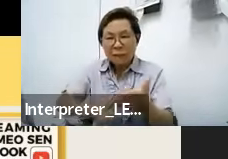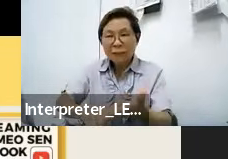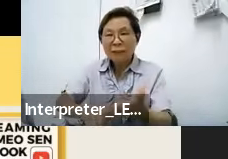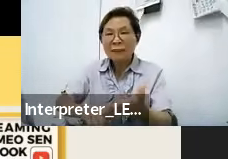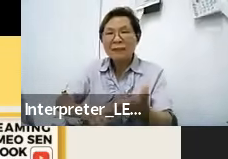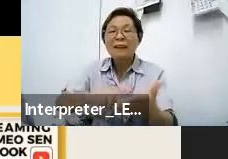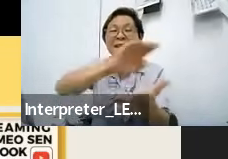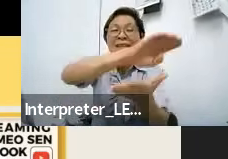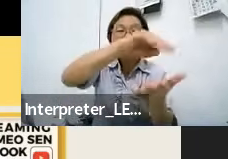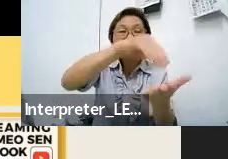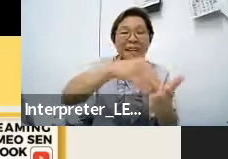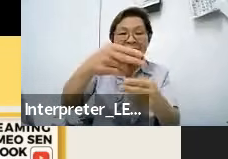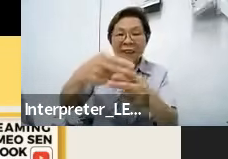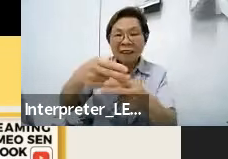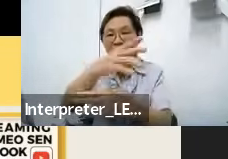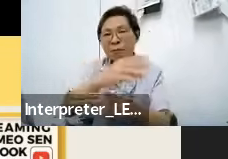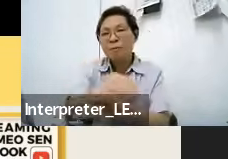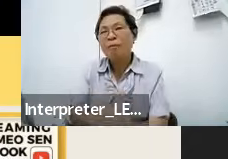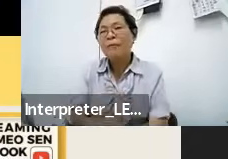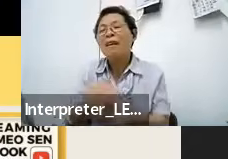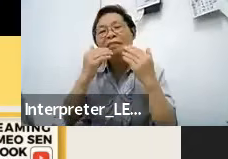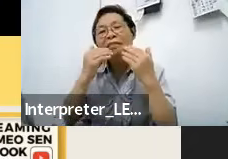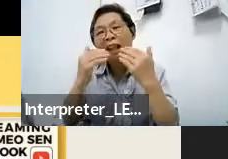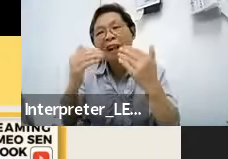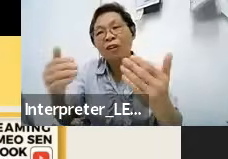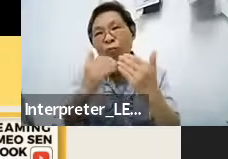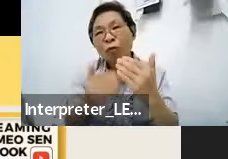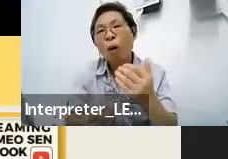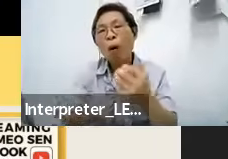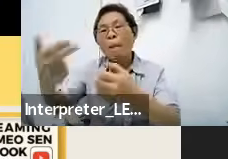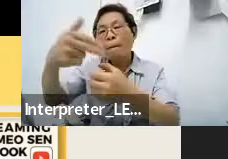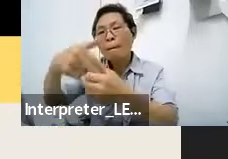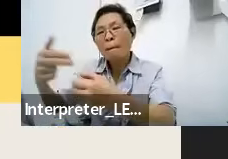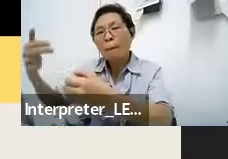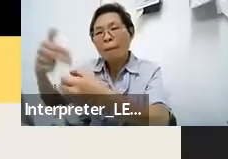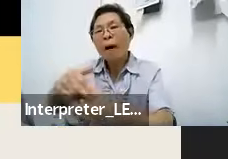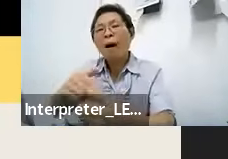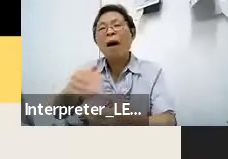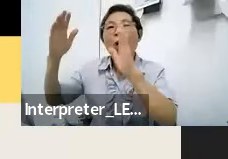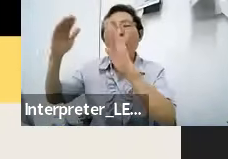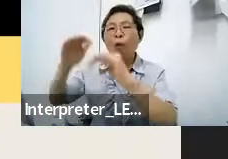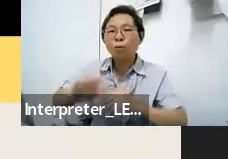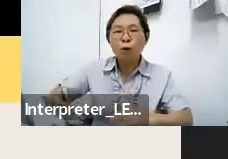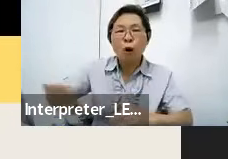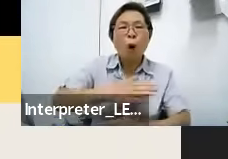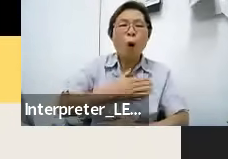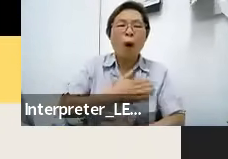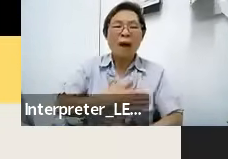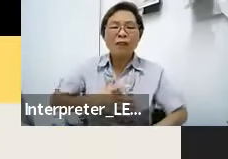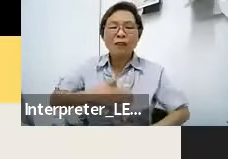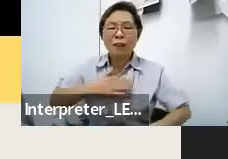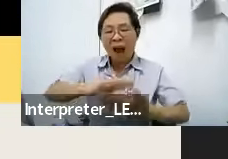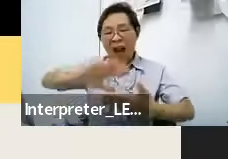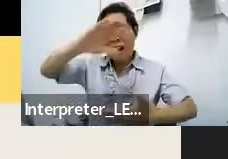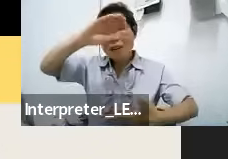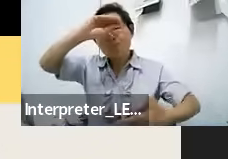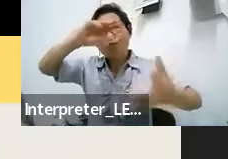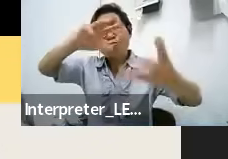there. Thank you all for your participation. We hope you enjoyed the session and learned a lot from